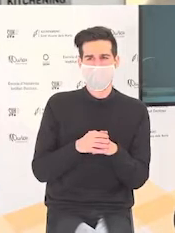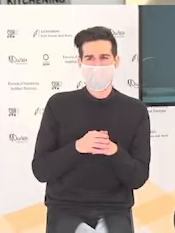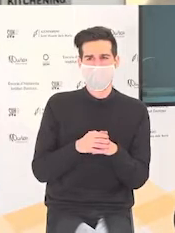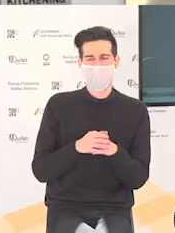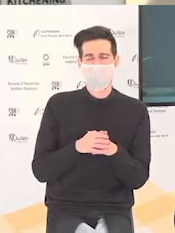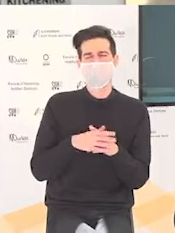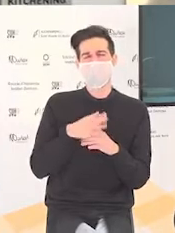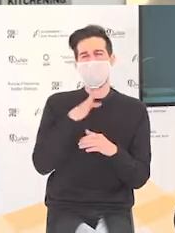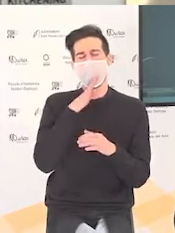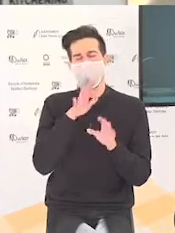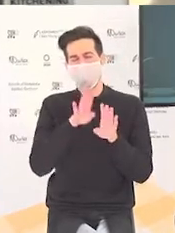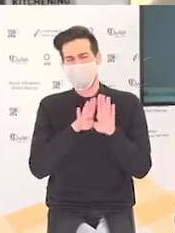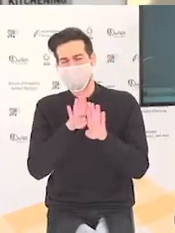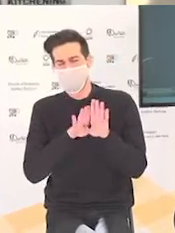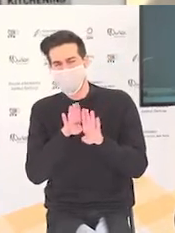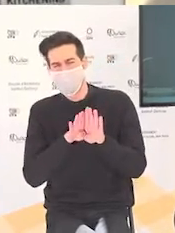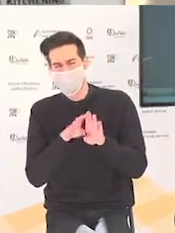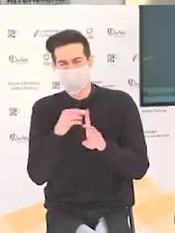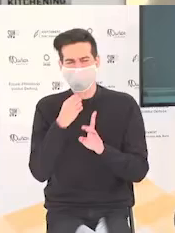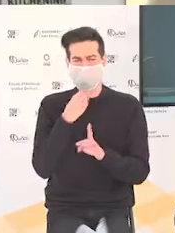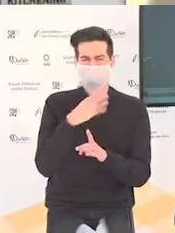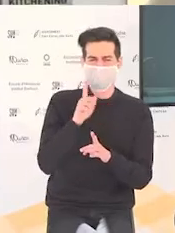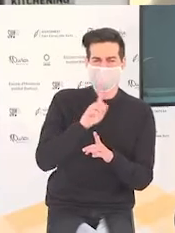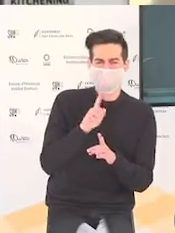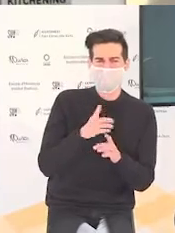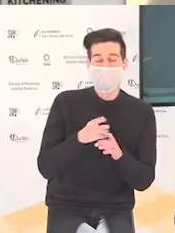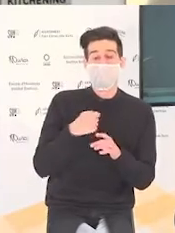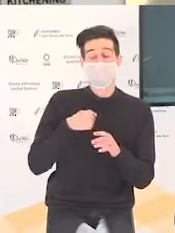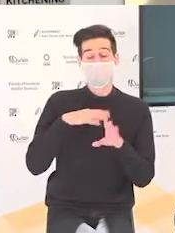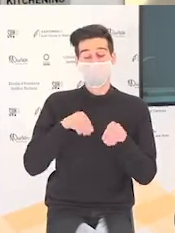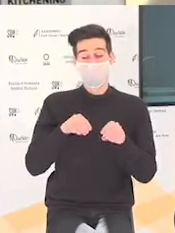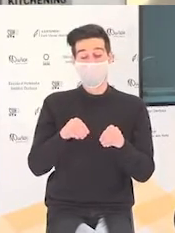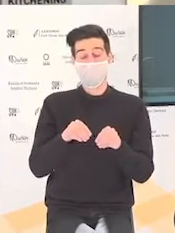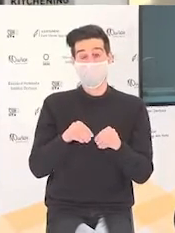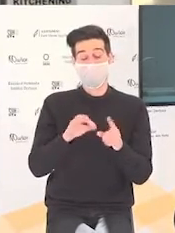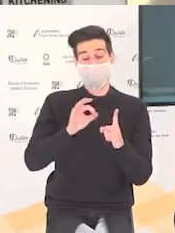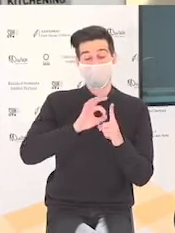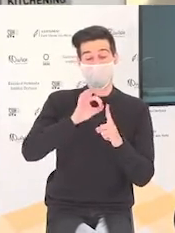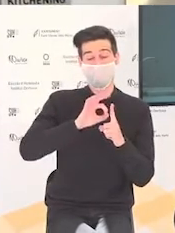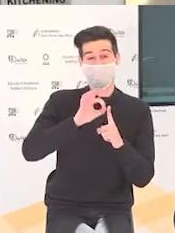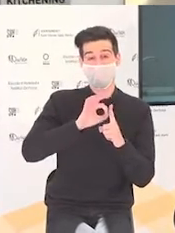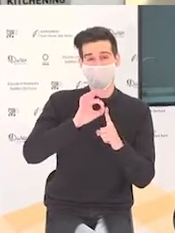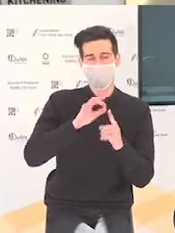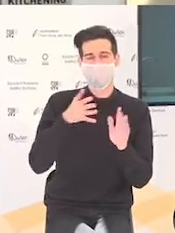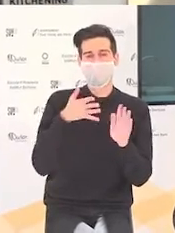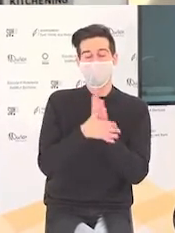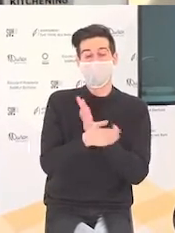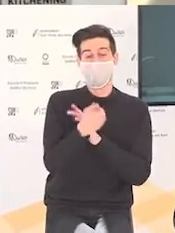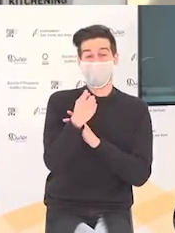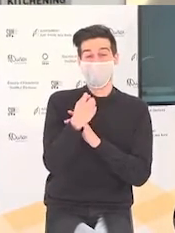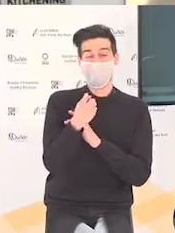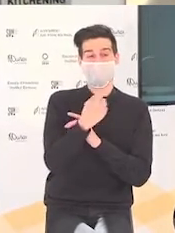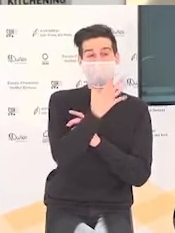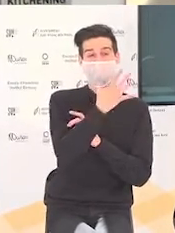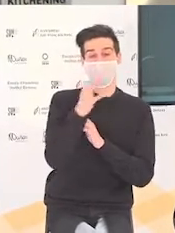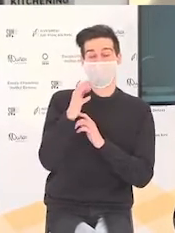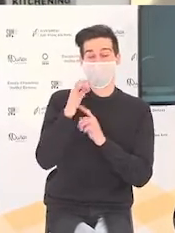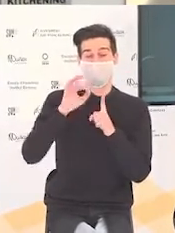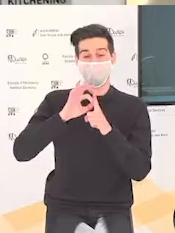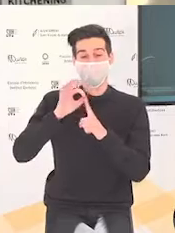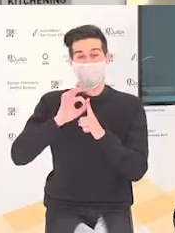using a thermometer. Utilizo termómetro. Because I'm going to heat this to 50 degrees. Porque necesito que llegue a los 50